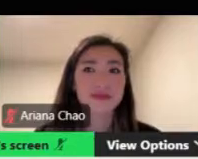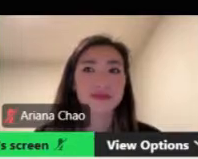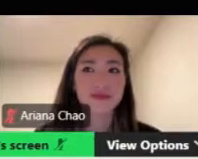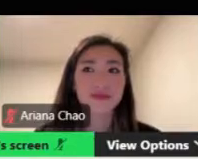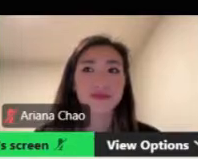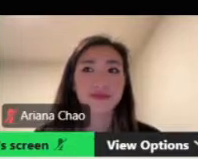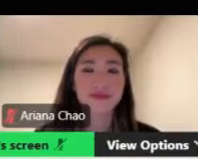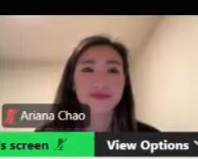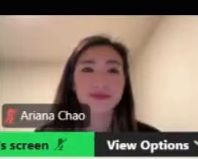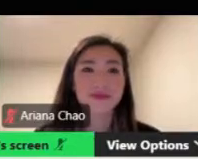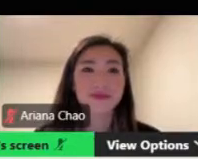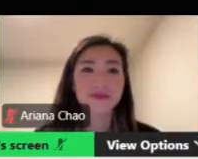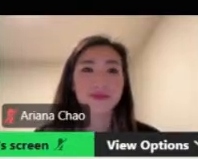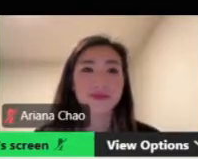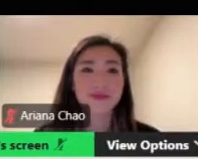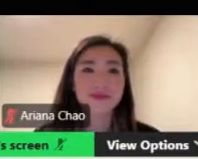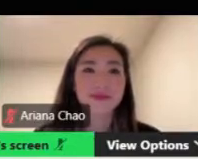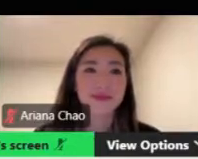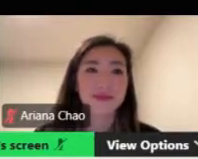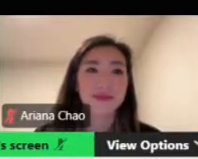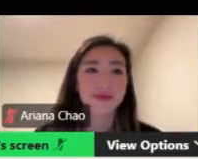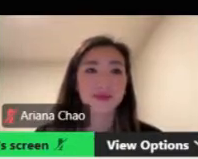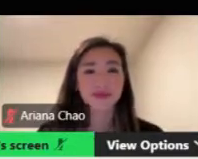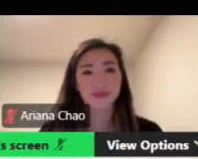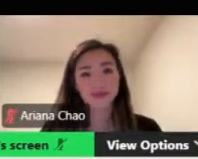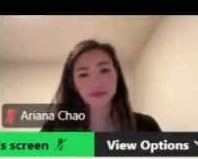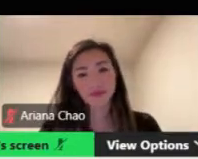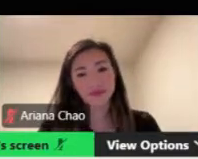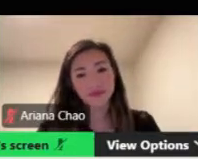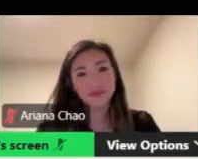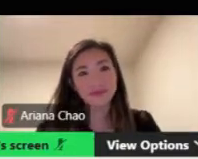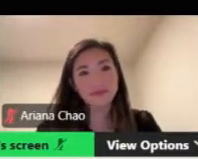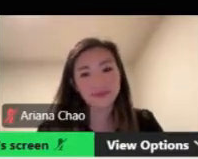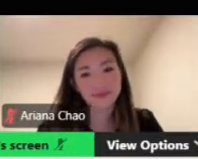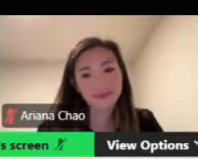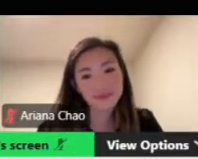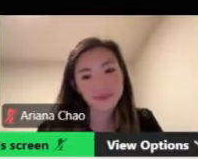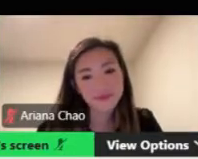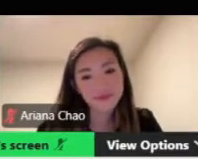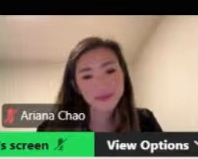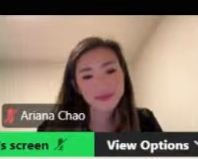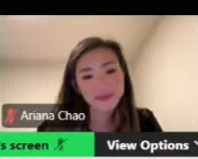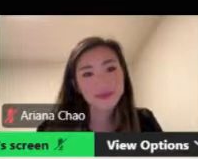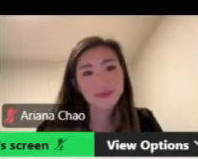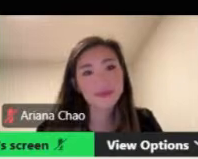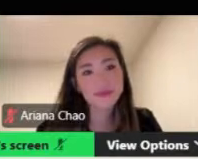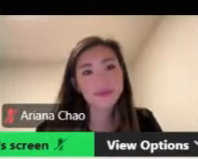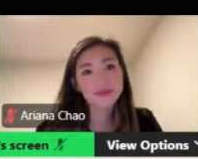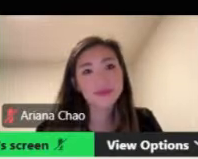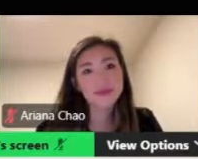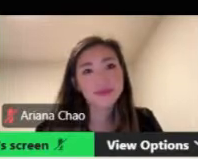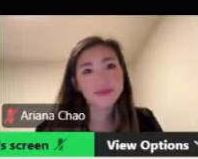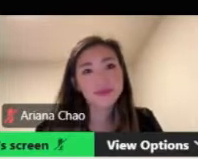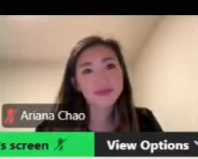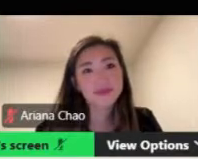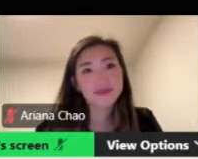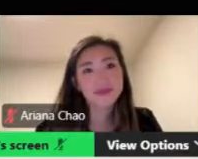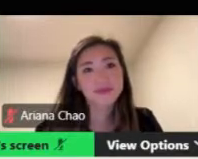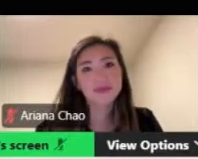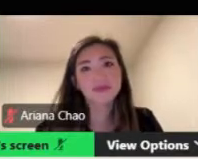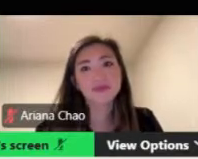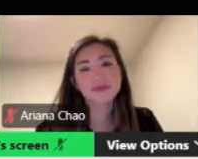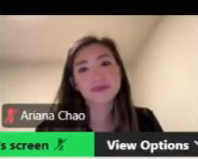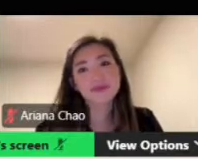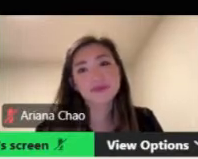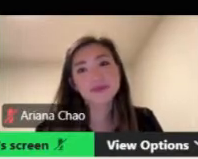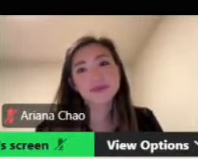out there, I've probably been on it, probably tried it multiple times. But the sad part of that